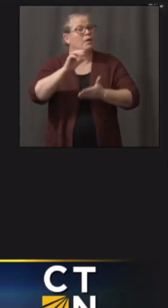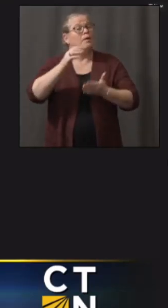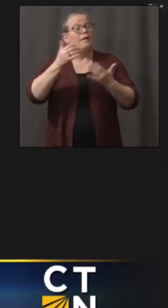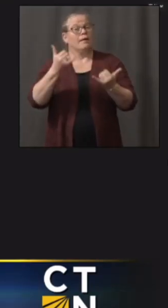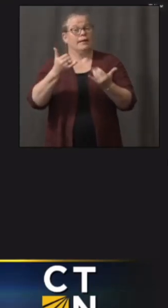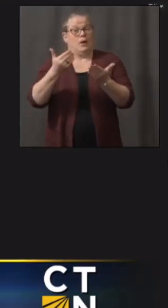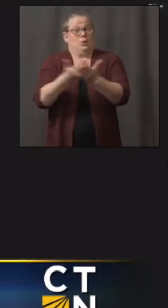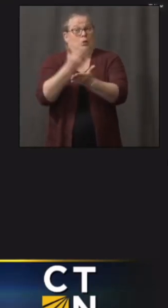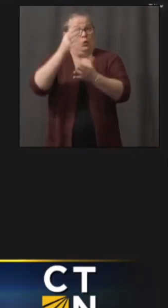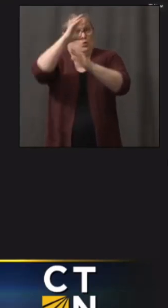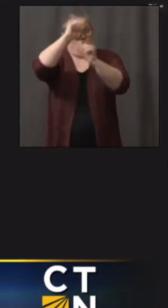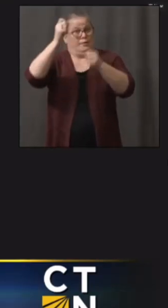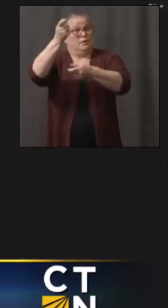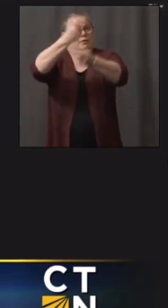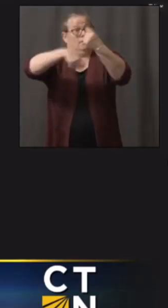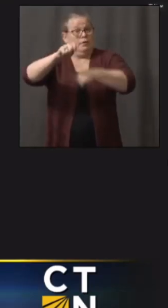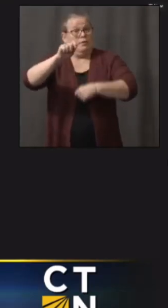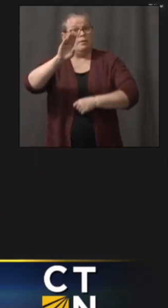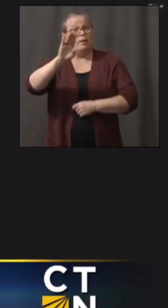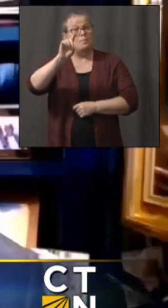in?